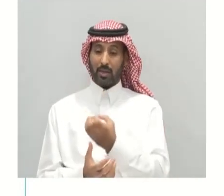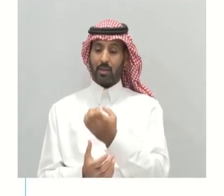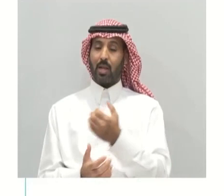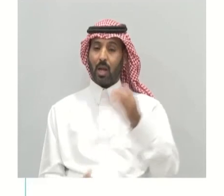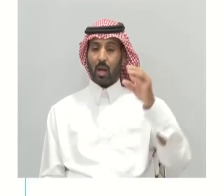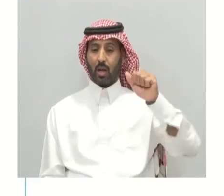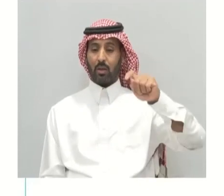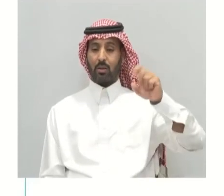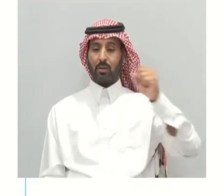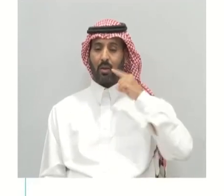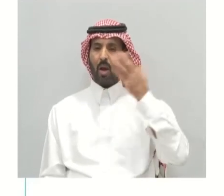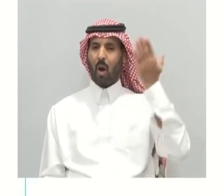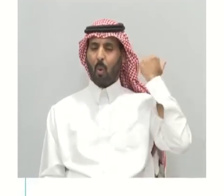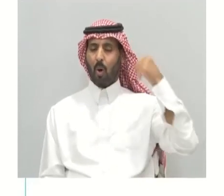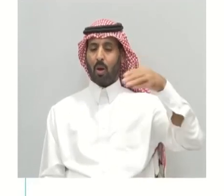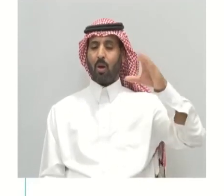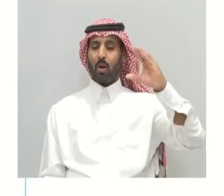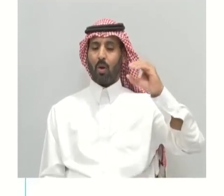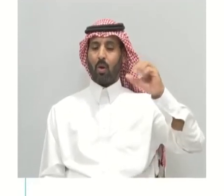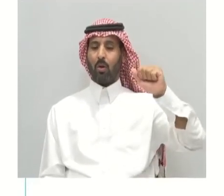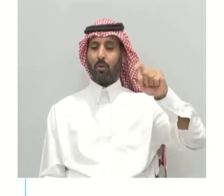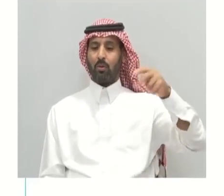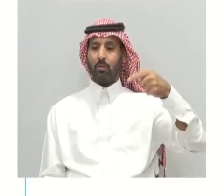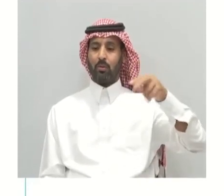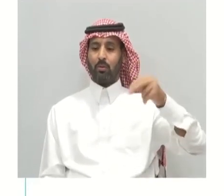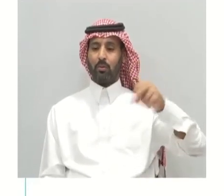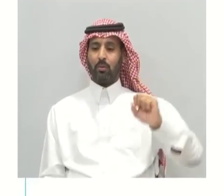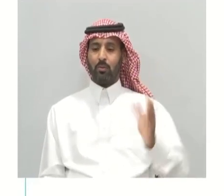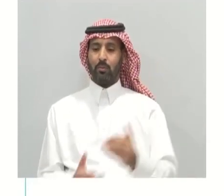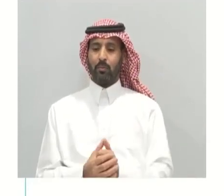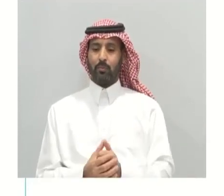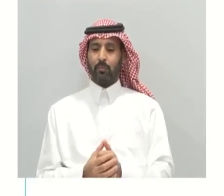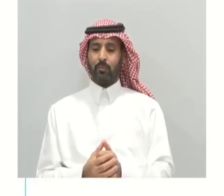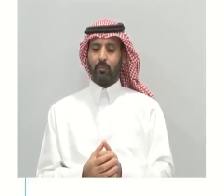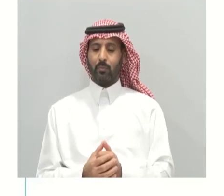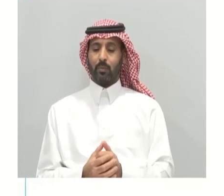Catch, caught. Catch, caught.